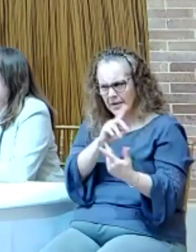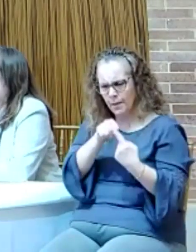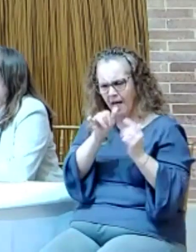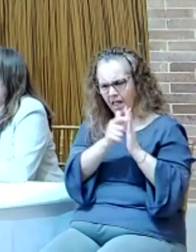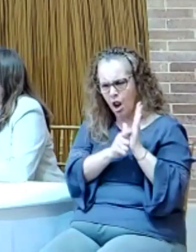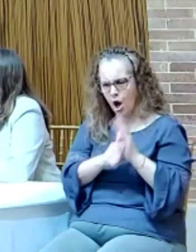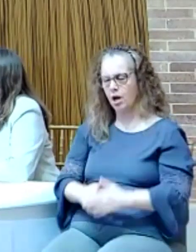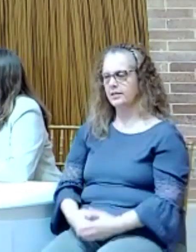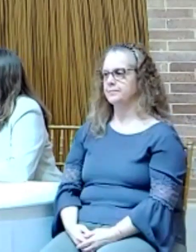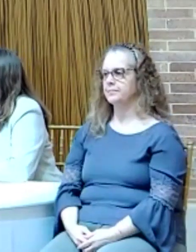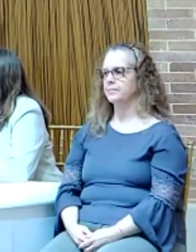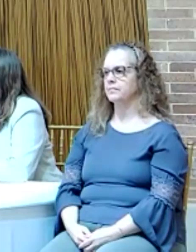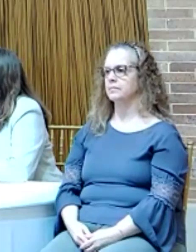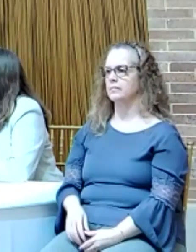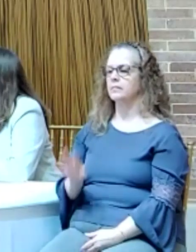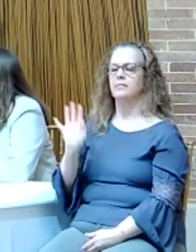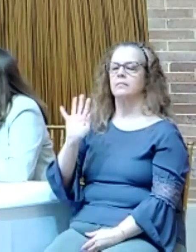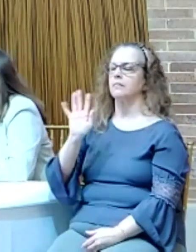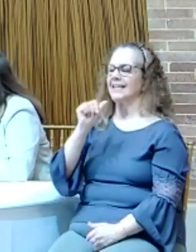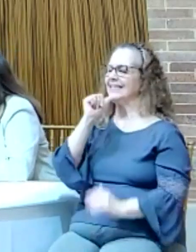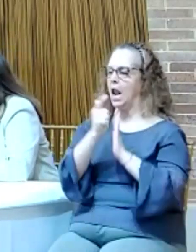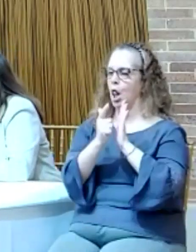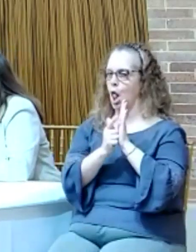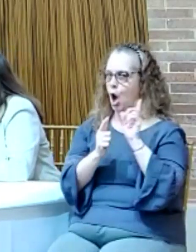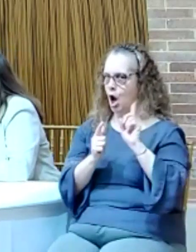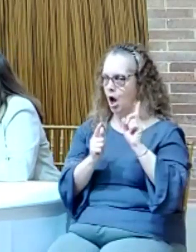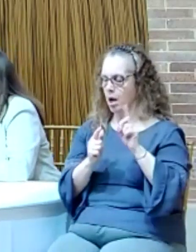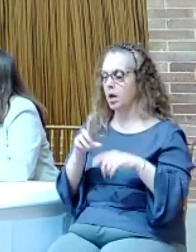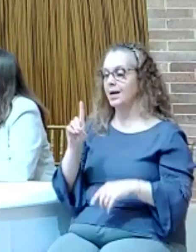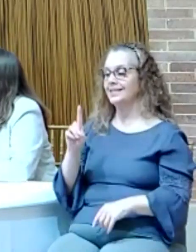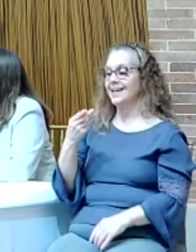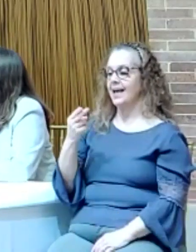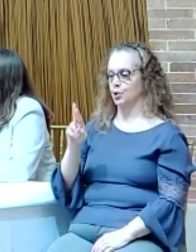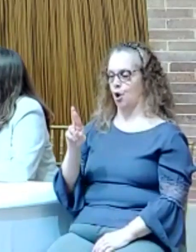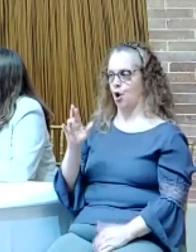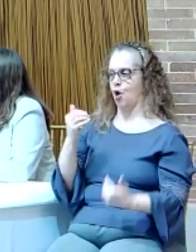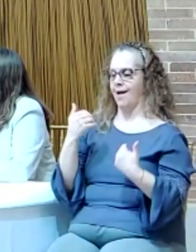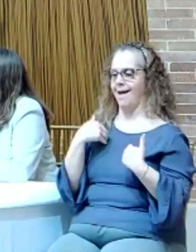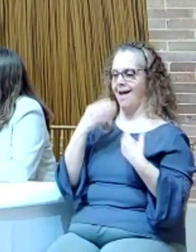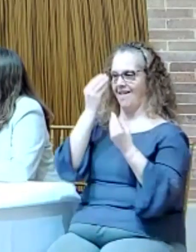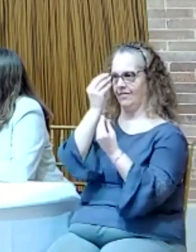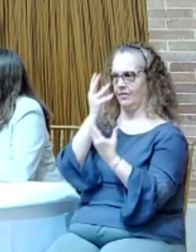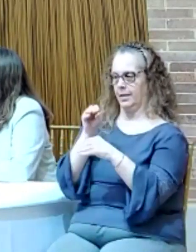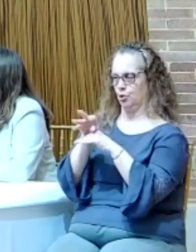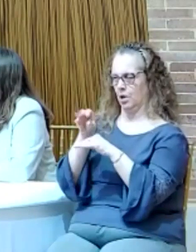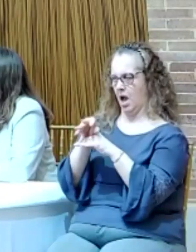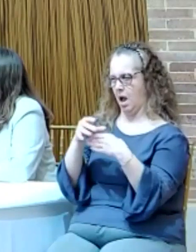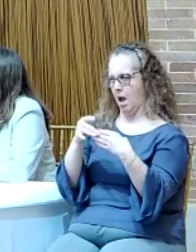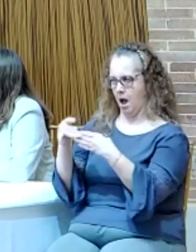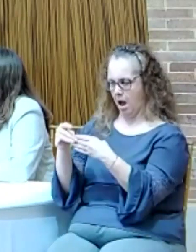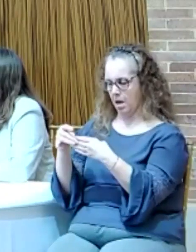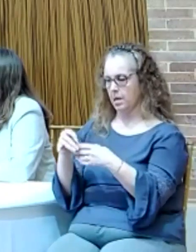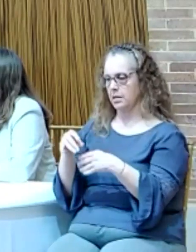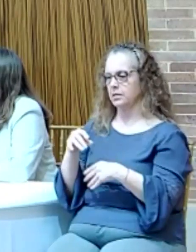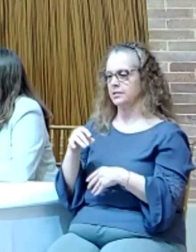law um so it's not a law there's some DHR guidance on this uh matter that John can talk about in a